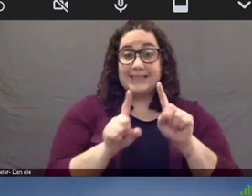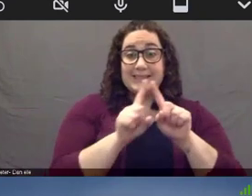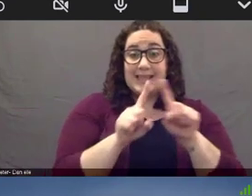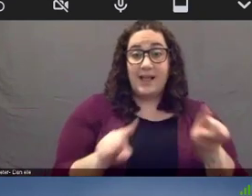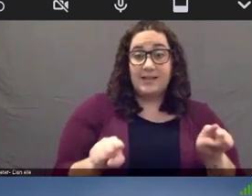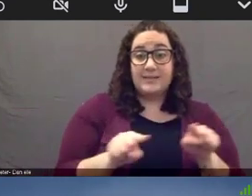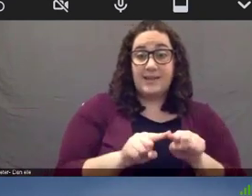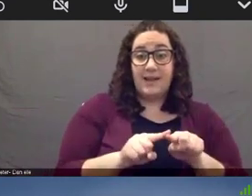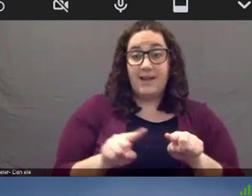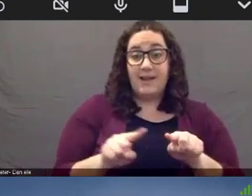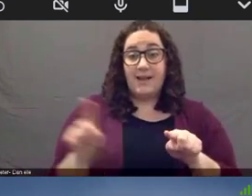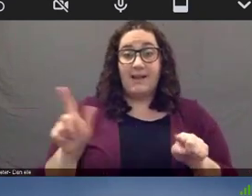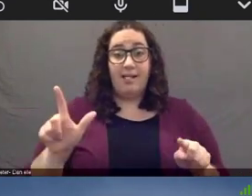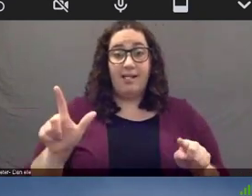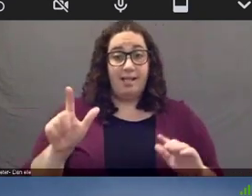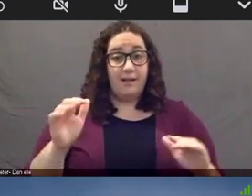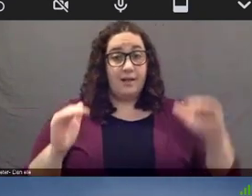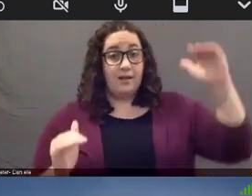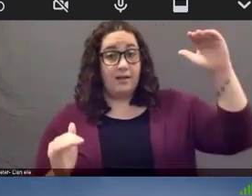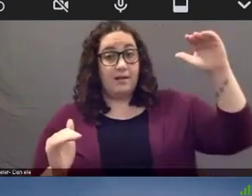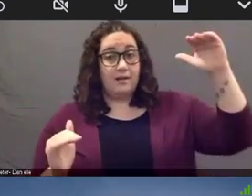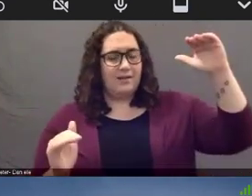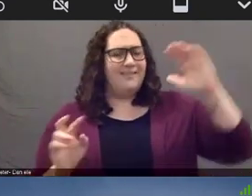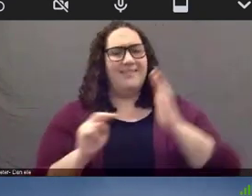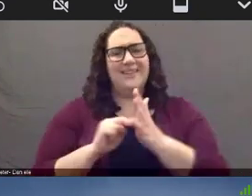So we have different solutions for the semi-infinite